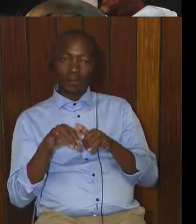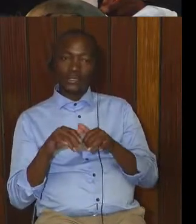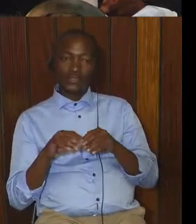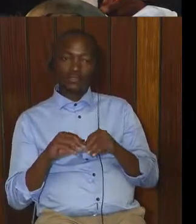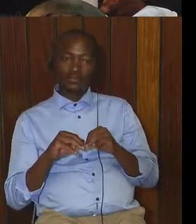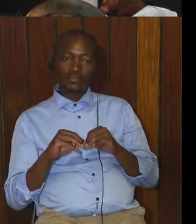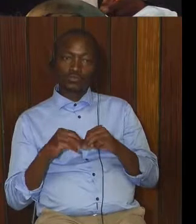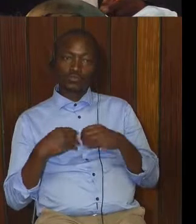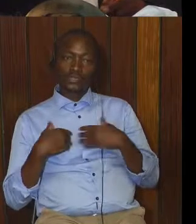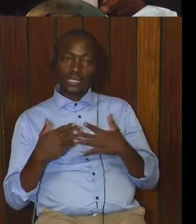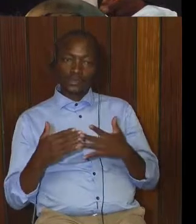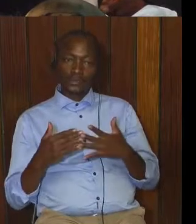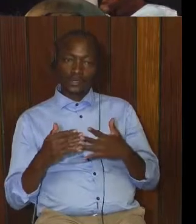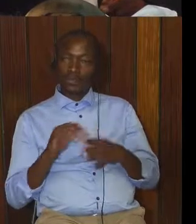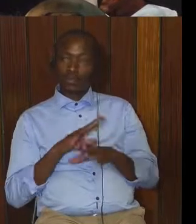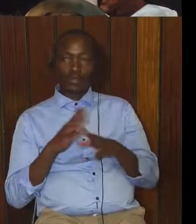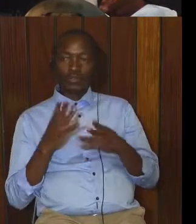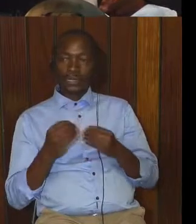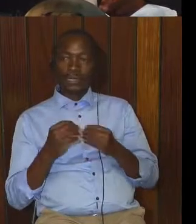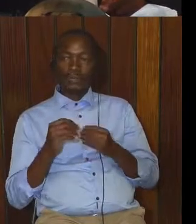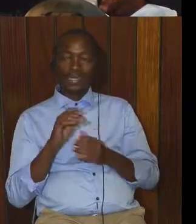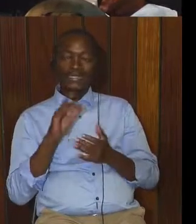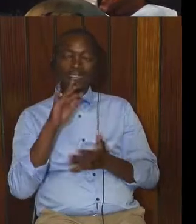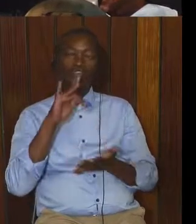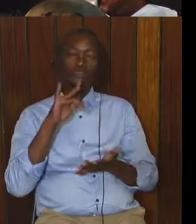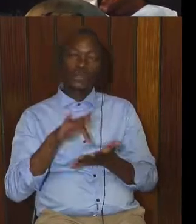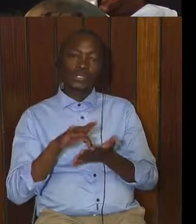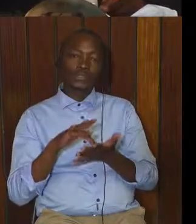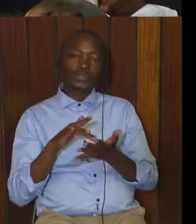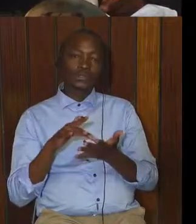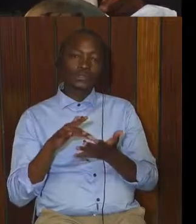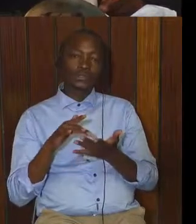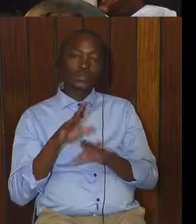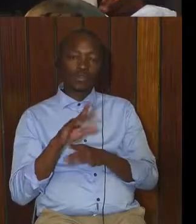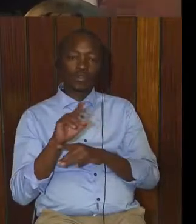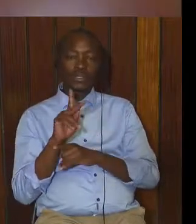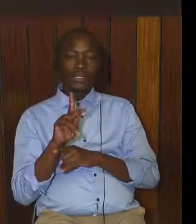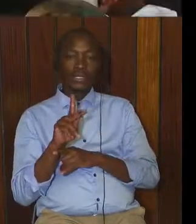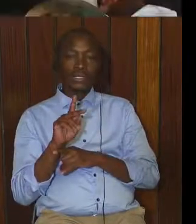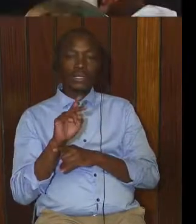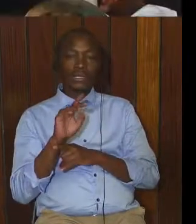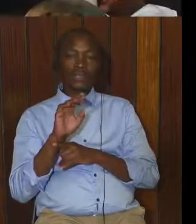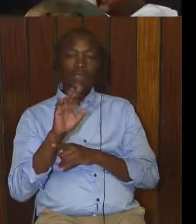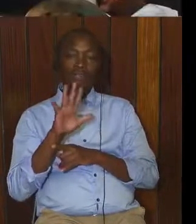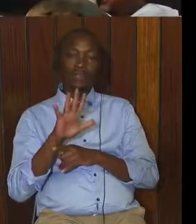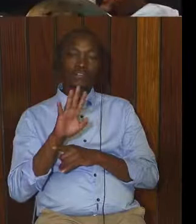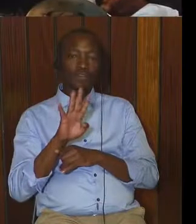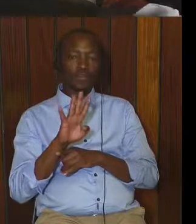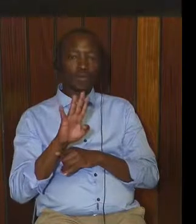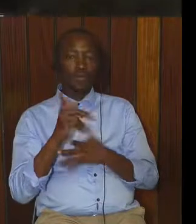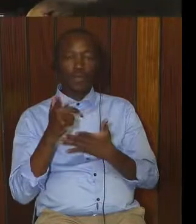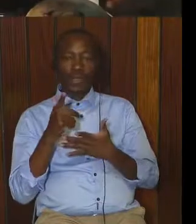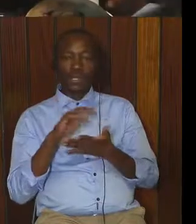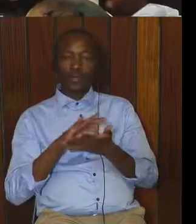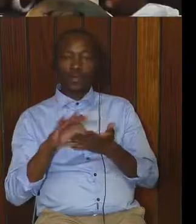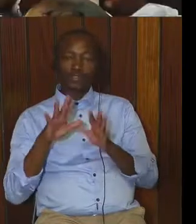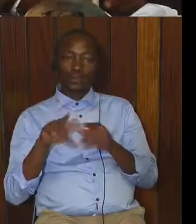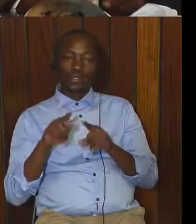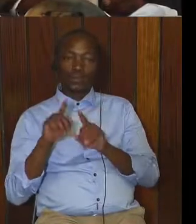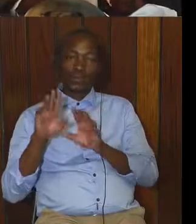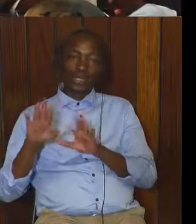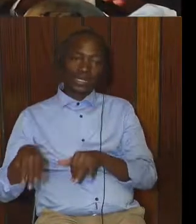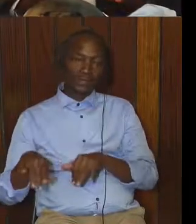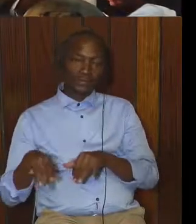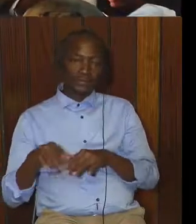we will not have the situation of the K54 where the contractor will abandon the site. So in